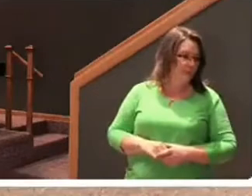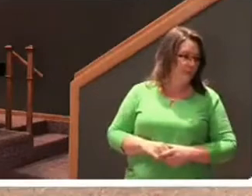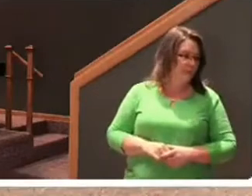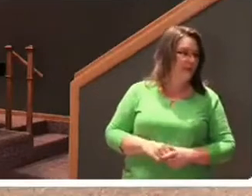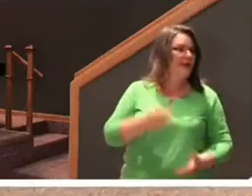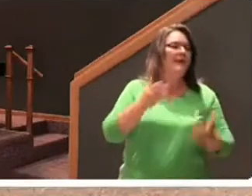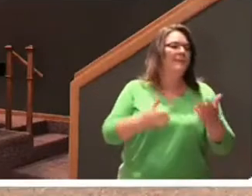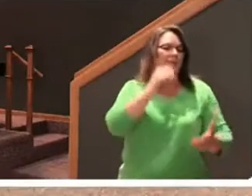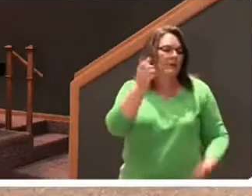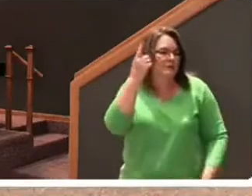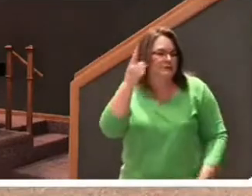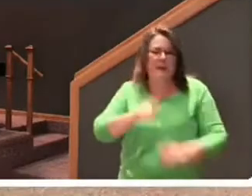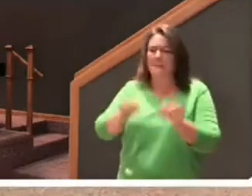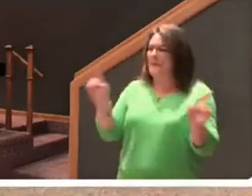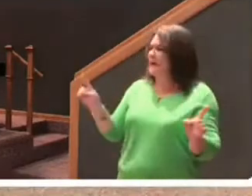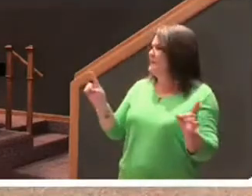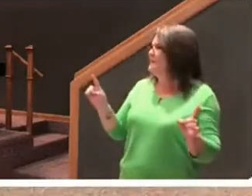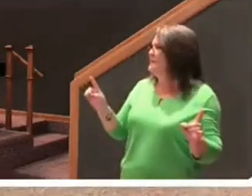And maybe you don't get it, but